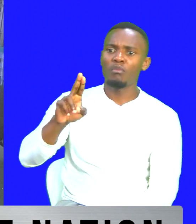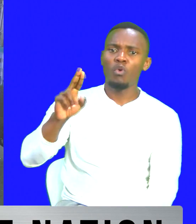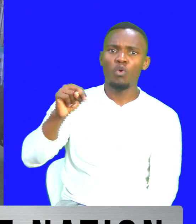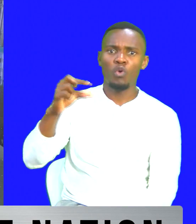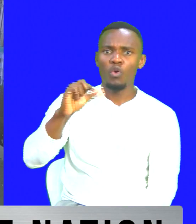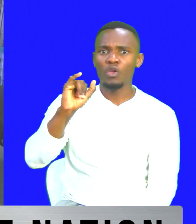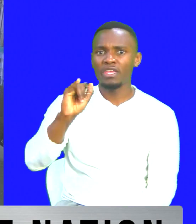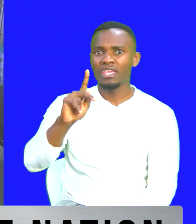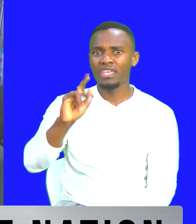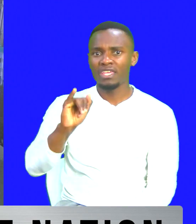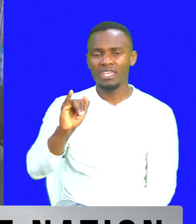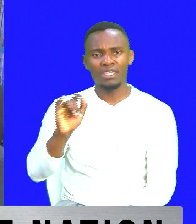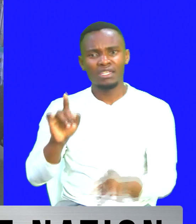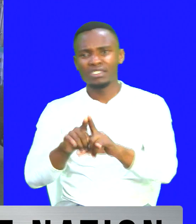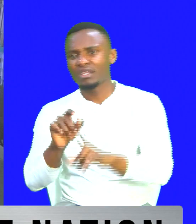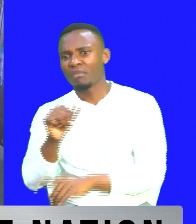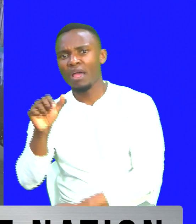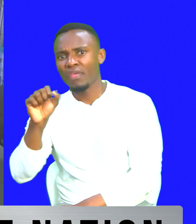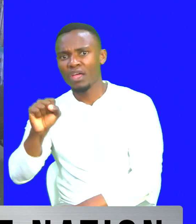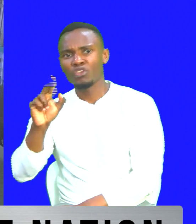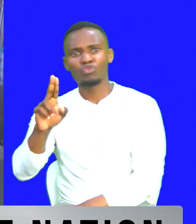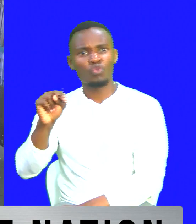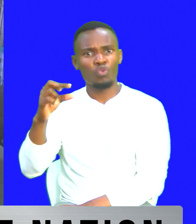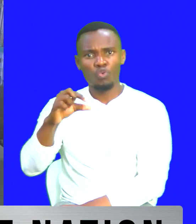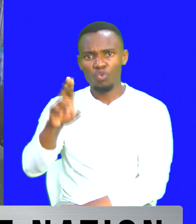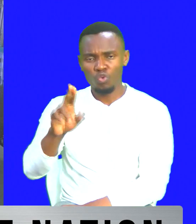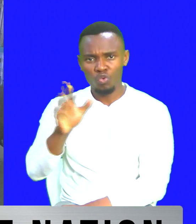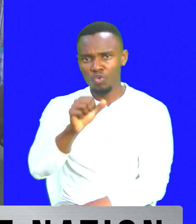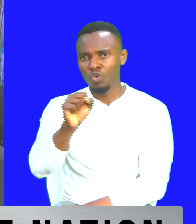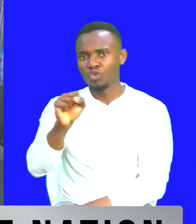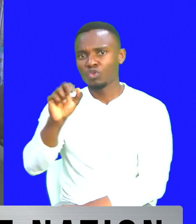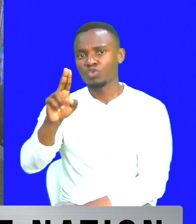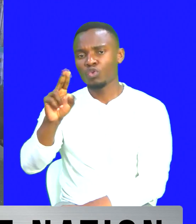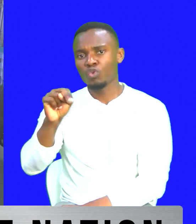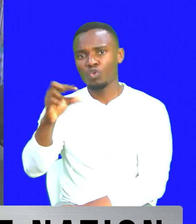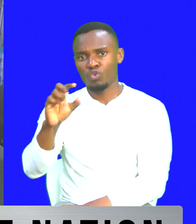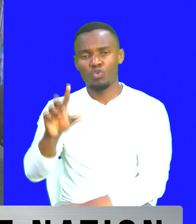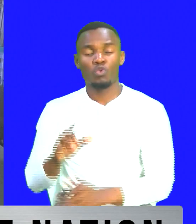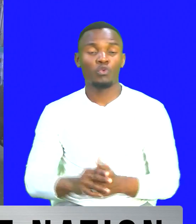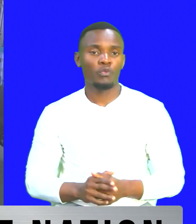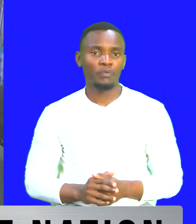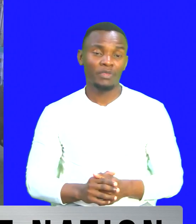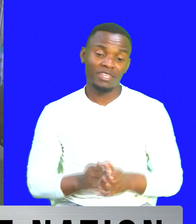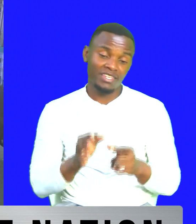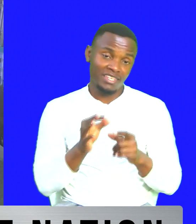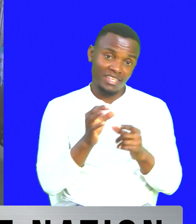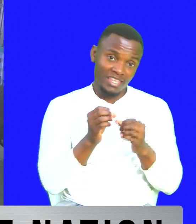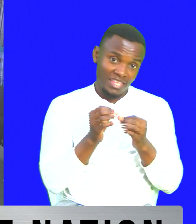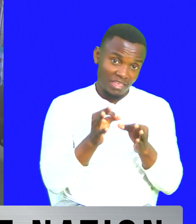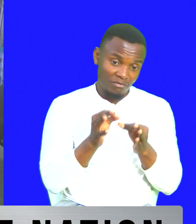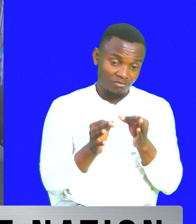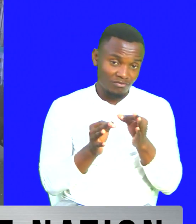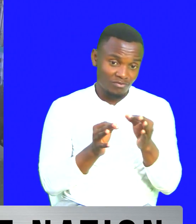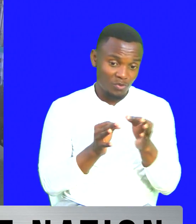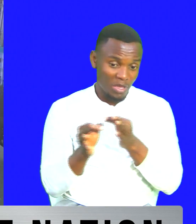with Sungusungu, right? If you put it that way, you might be giving the government a lot